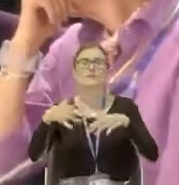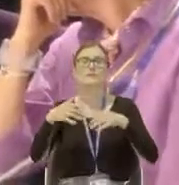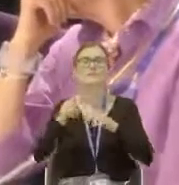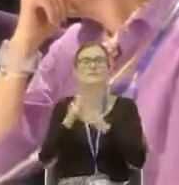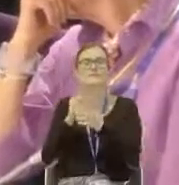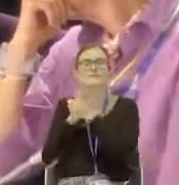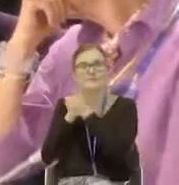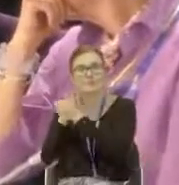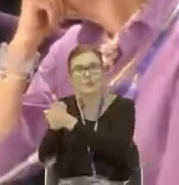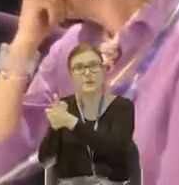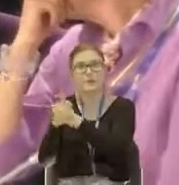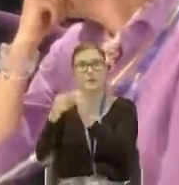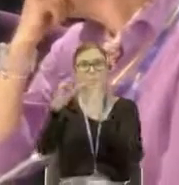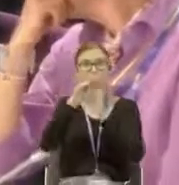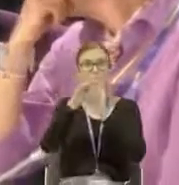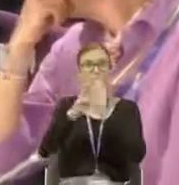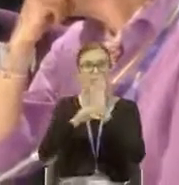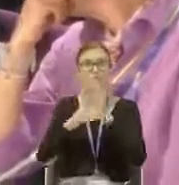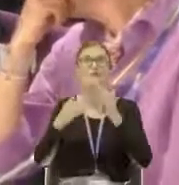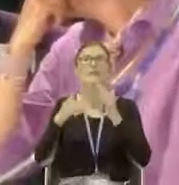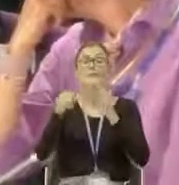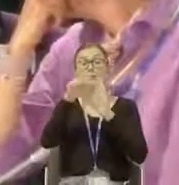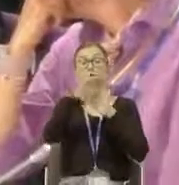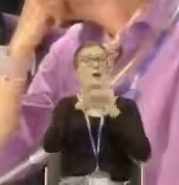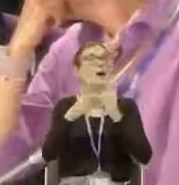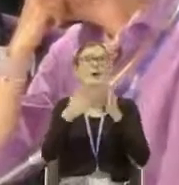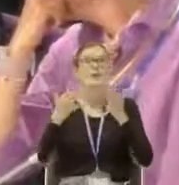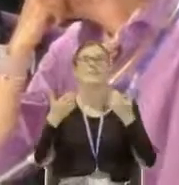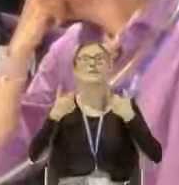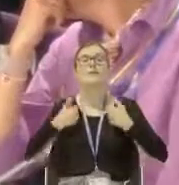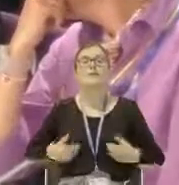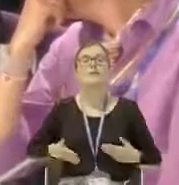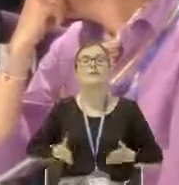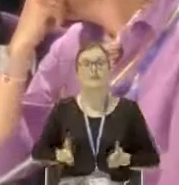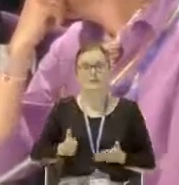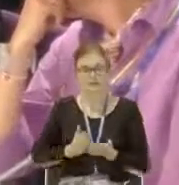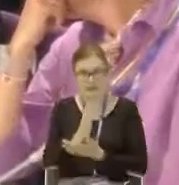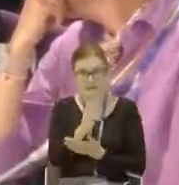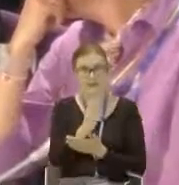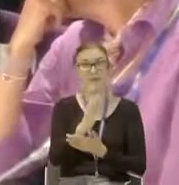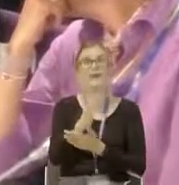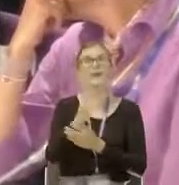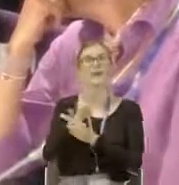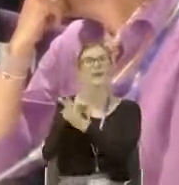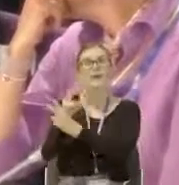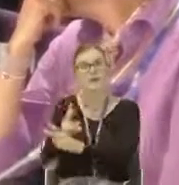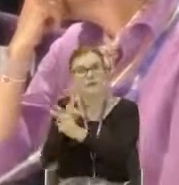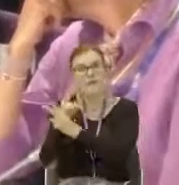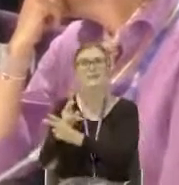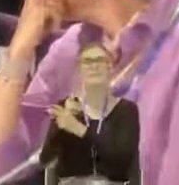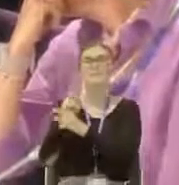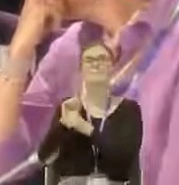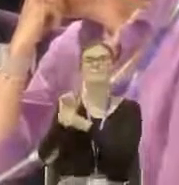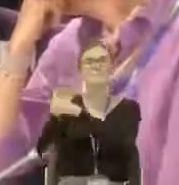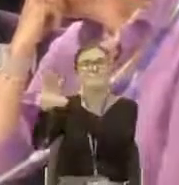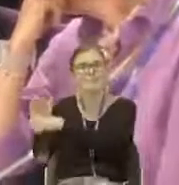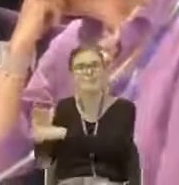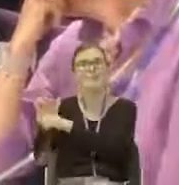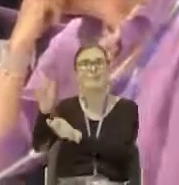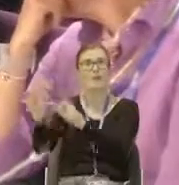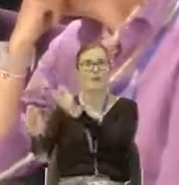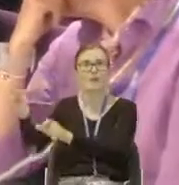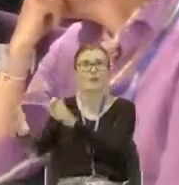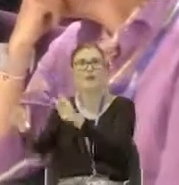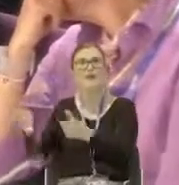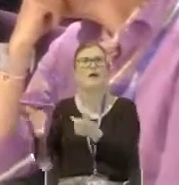aspect. Human rights protection will be better ensured through a public participation establishment at the